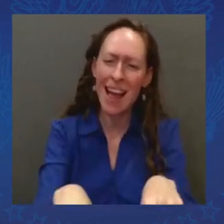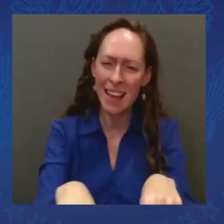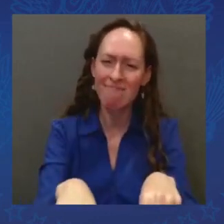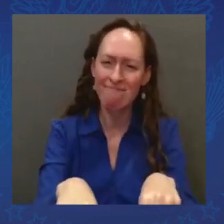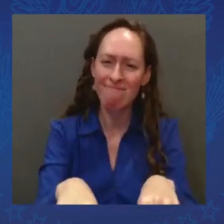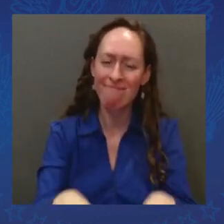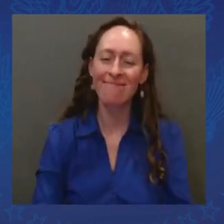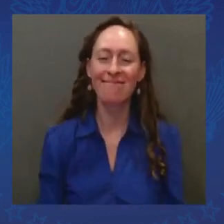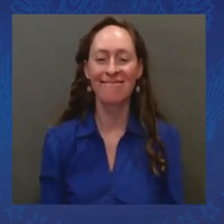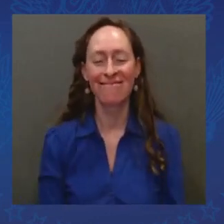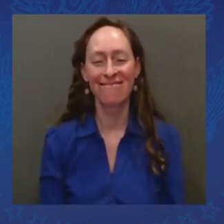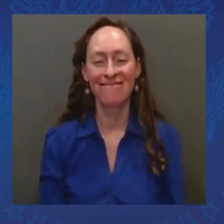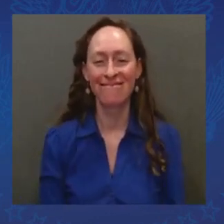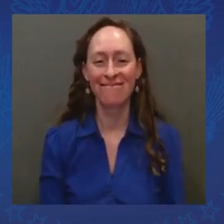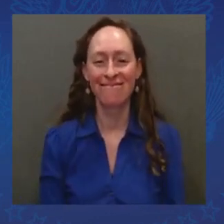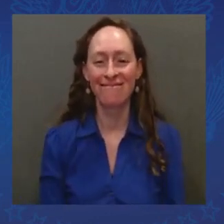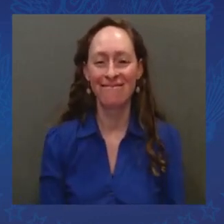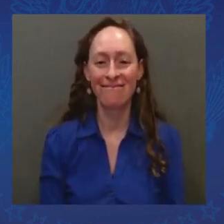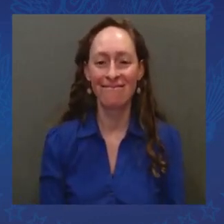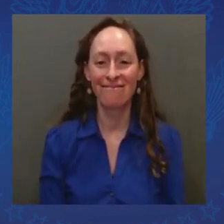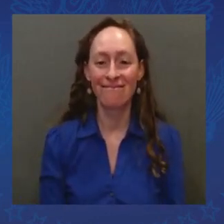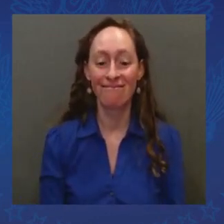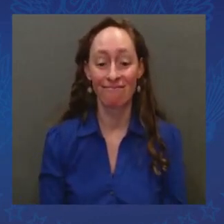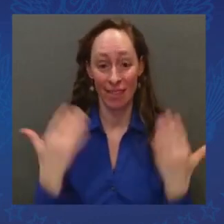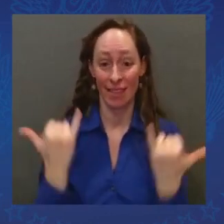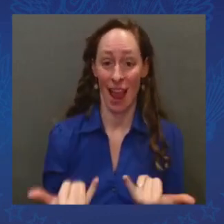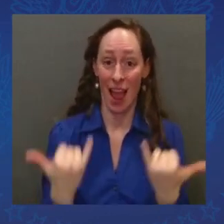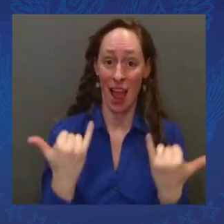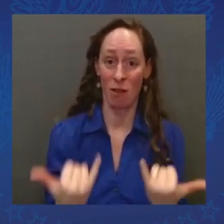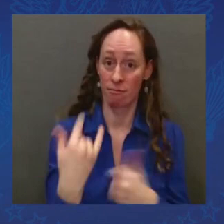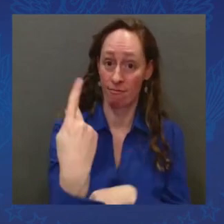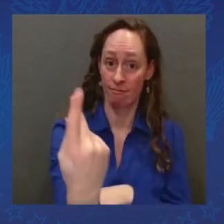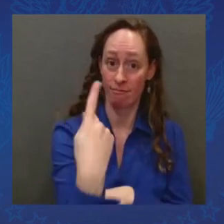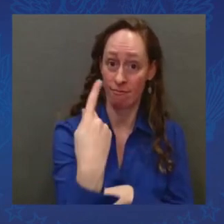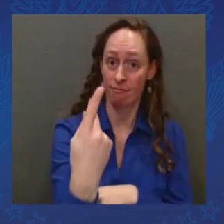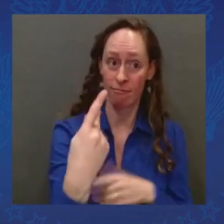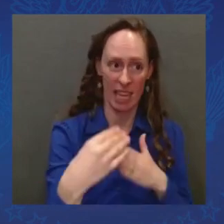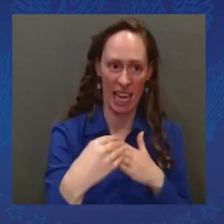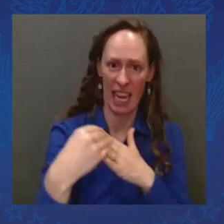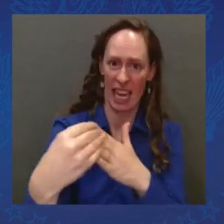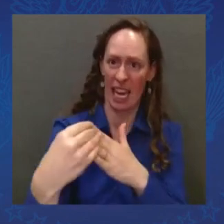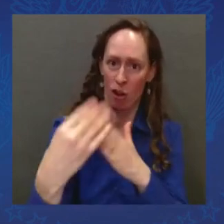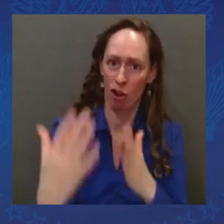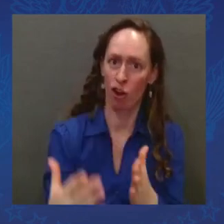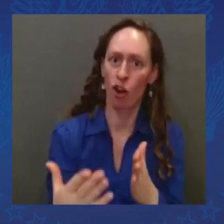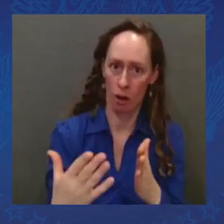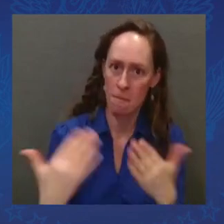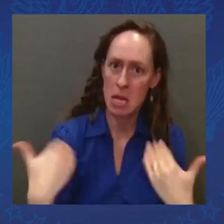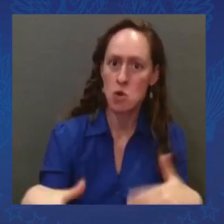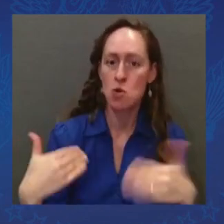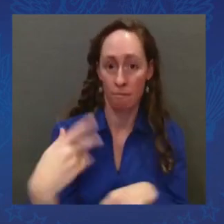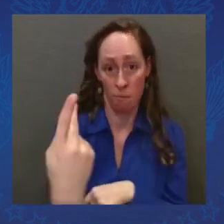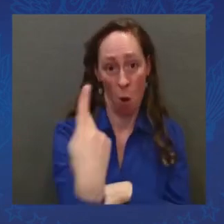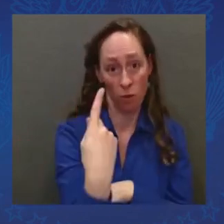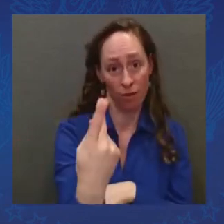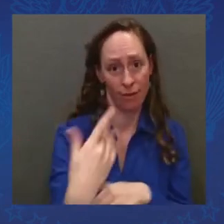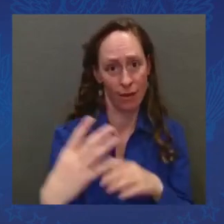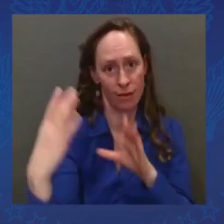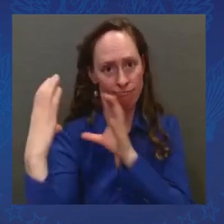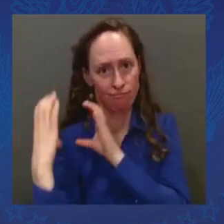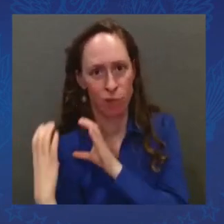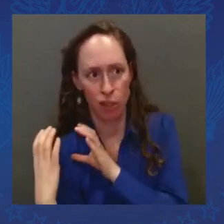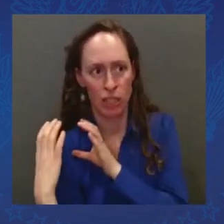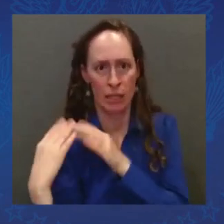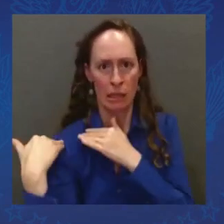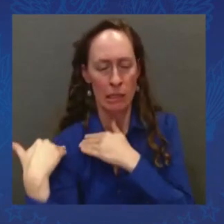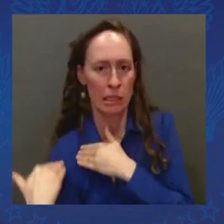relations. We shoulder heavy responsibilities for the two peoples, for the world, and for history.